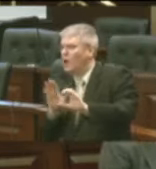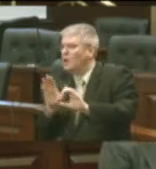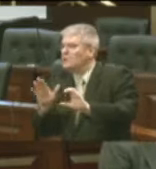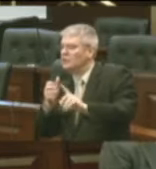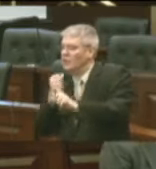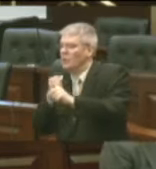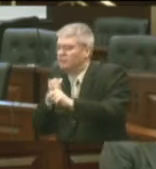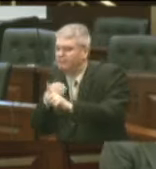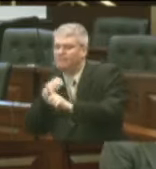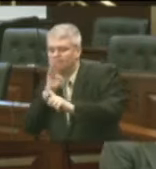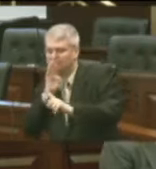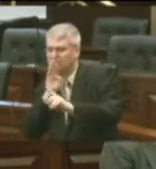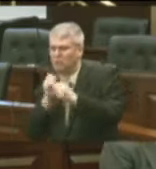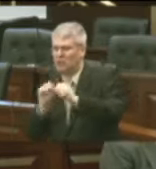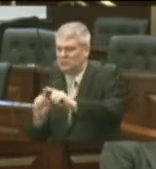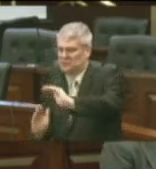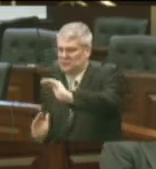because